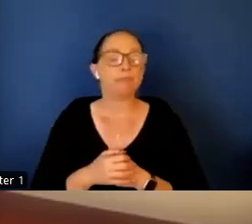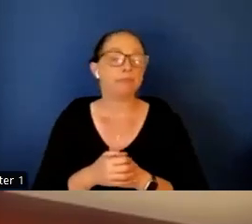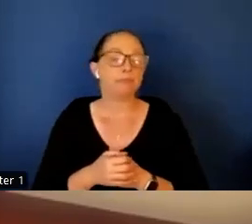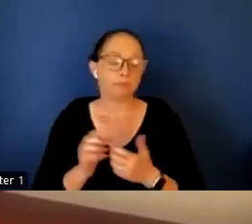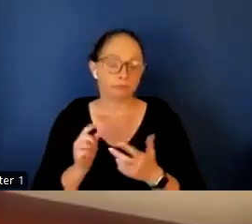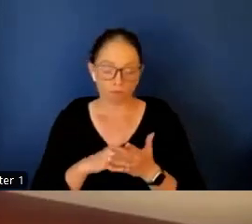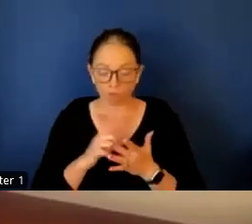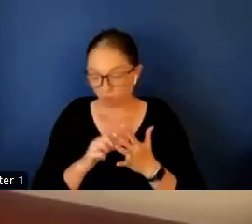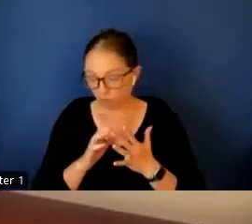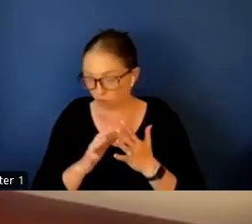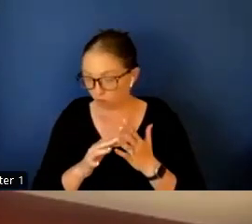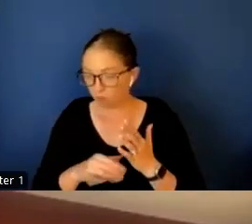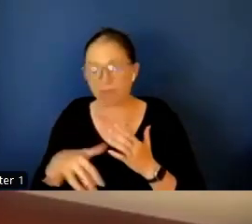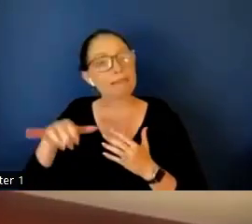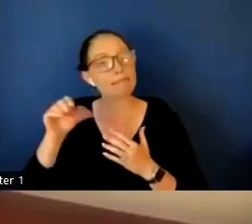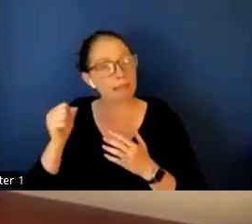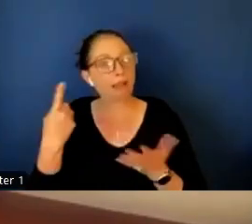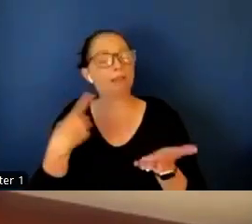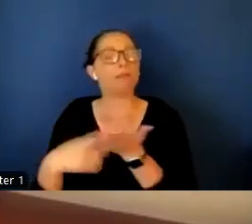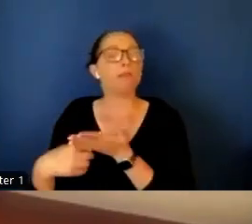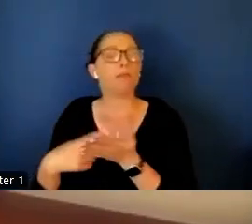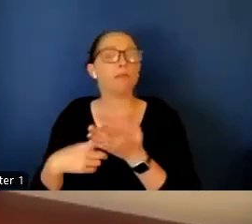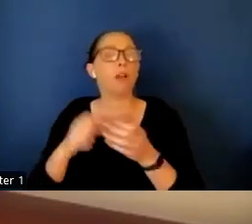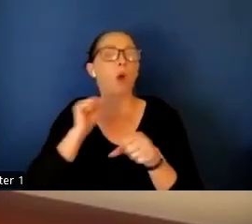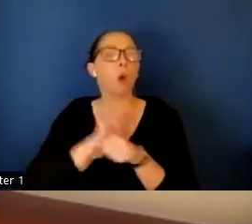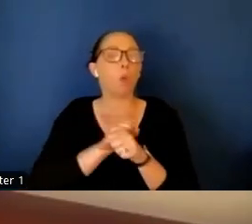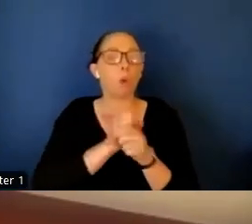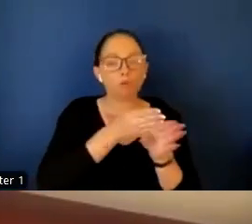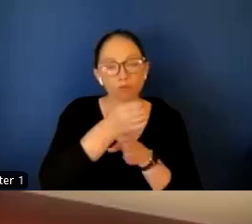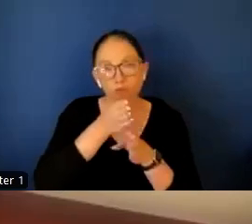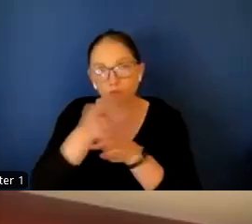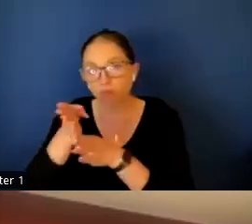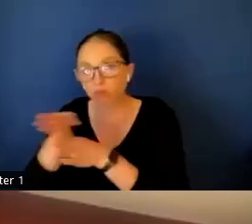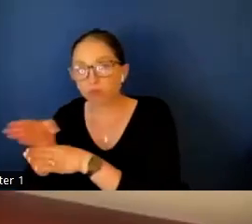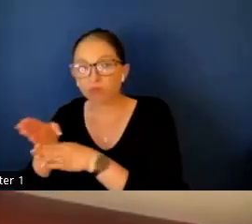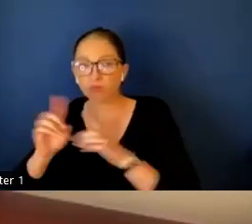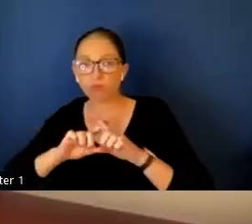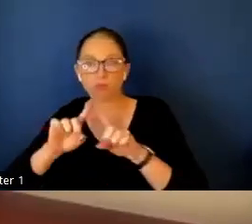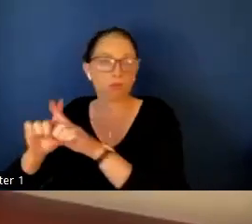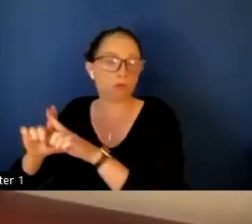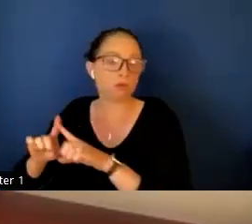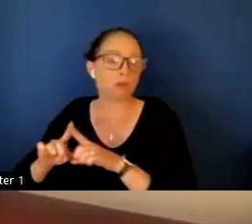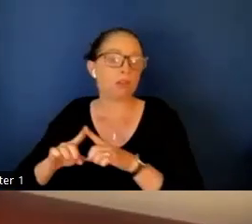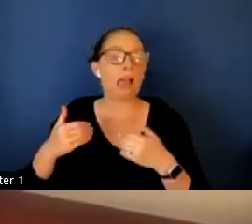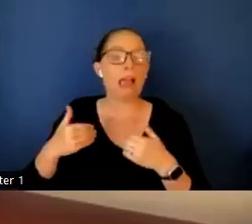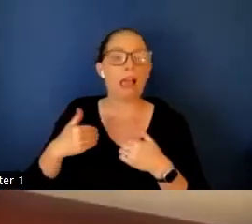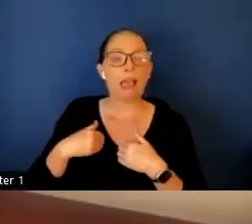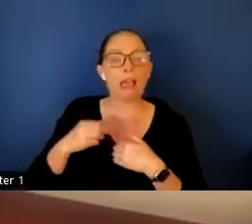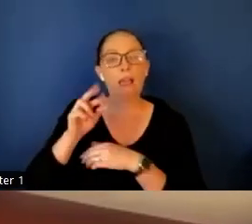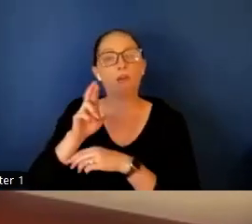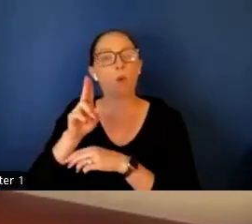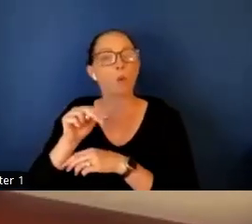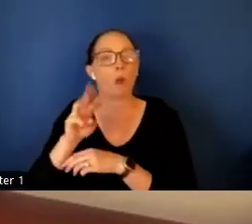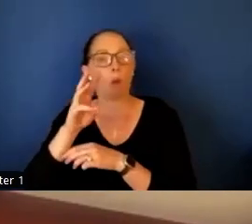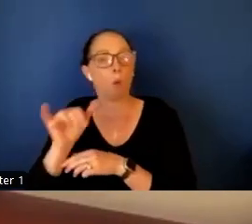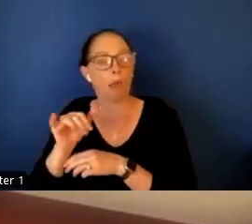And yeah, we also talked about work trades, like potentially having a runway out of a program. We thought the